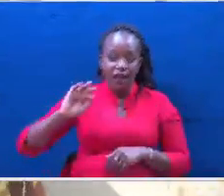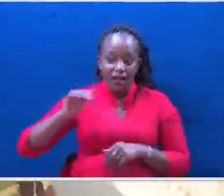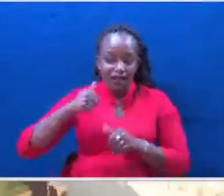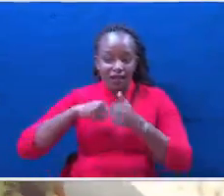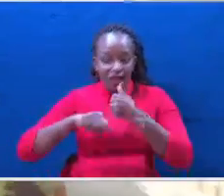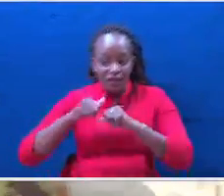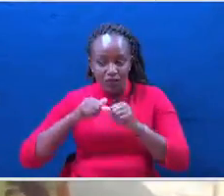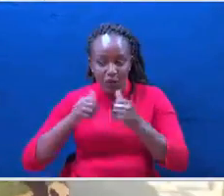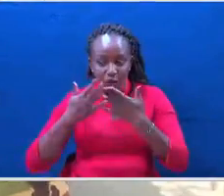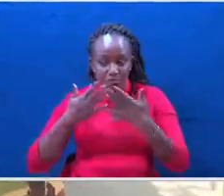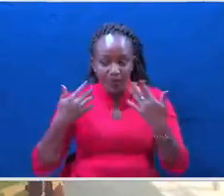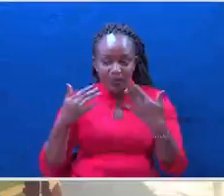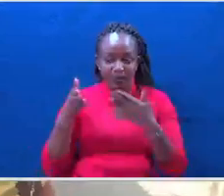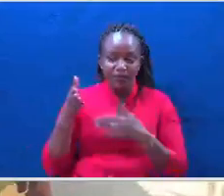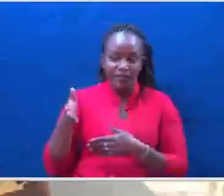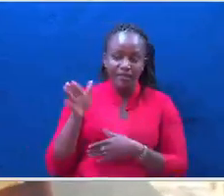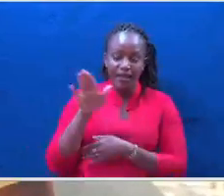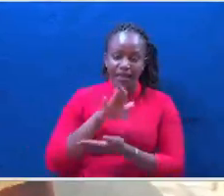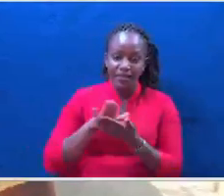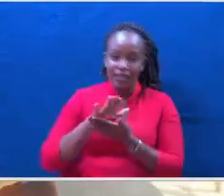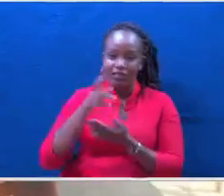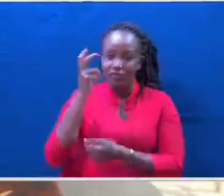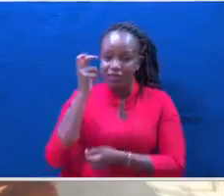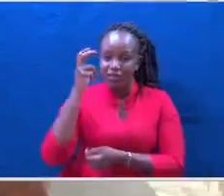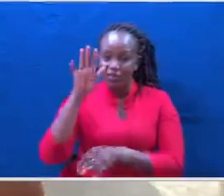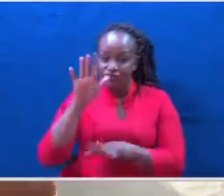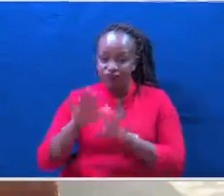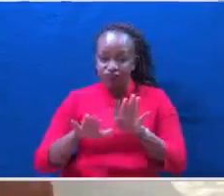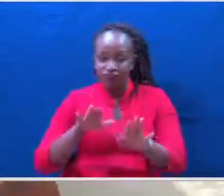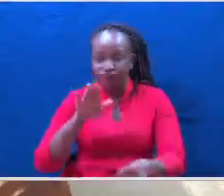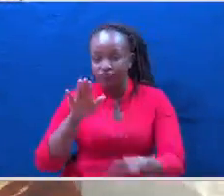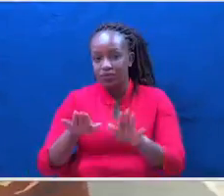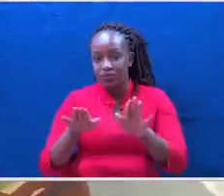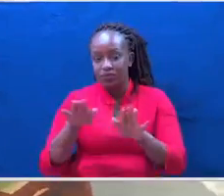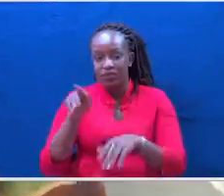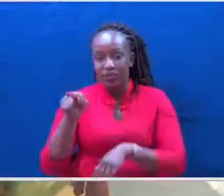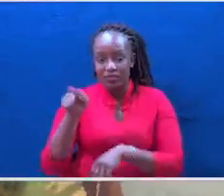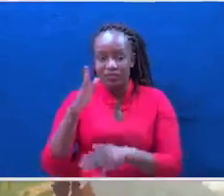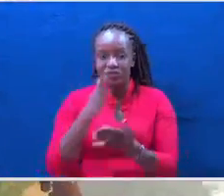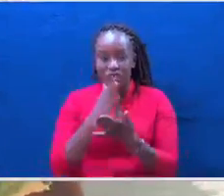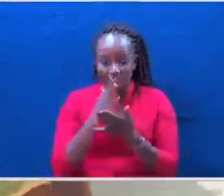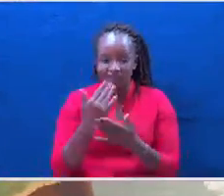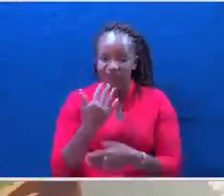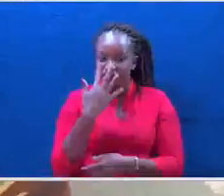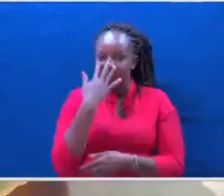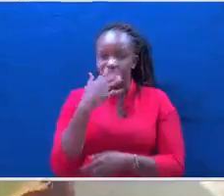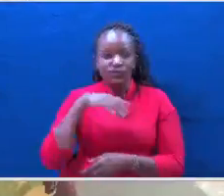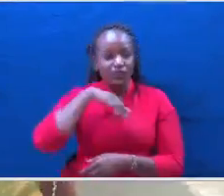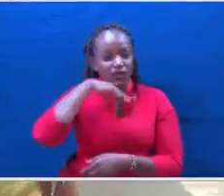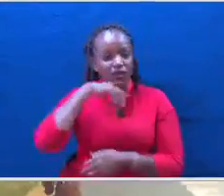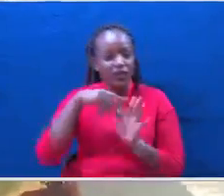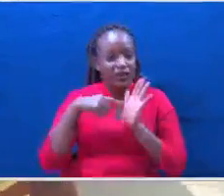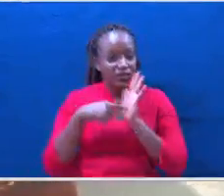that area, or else there's suspicious footprints. So that's the one that I just give the scent to the dog, and the dog will show us